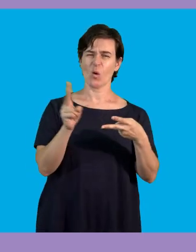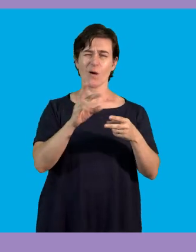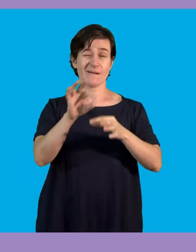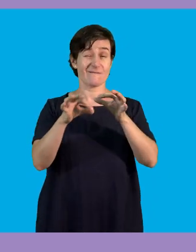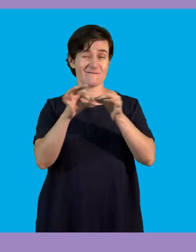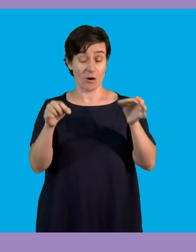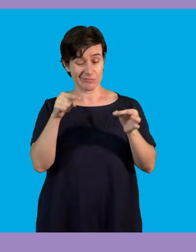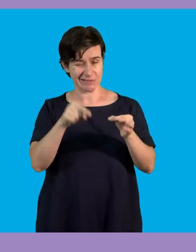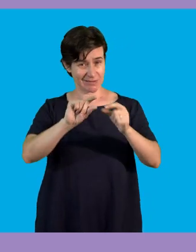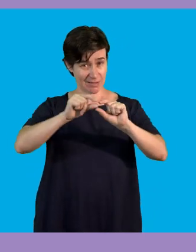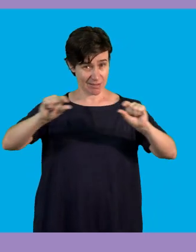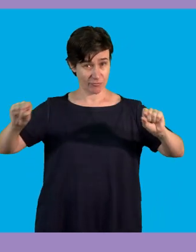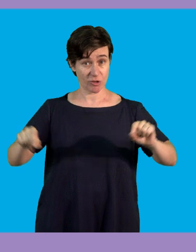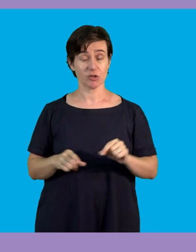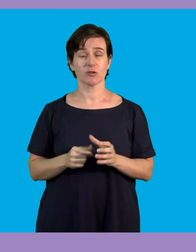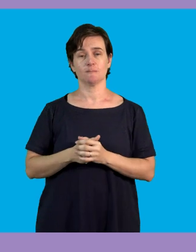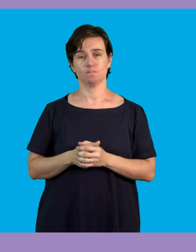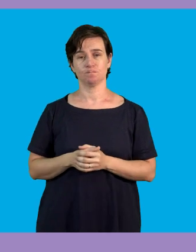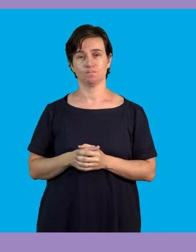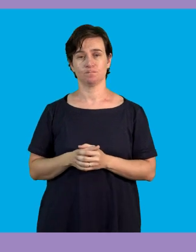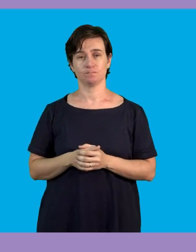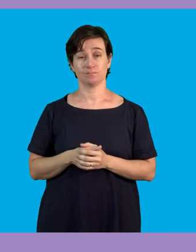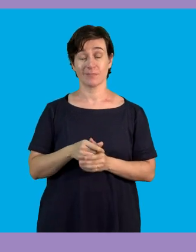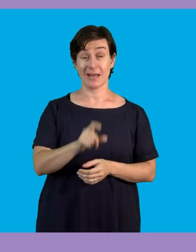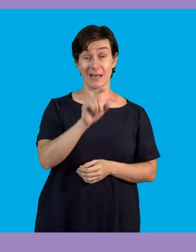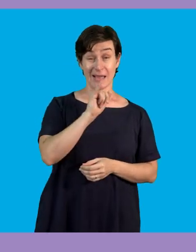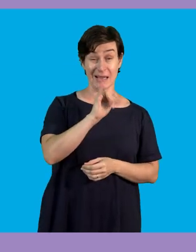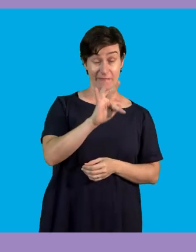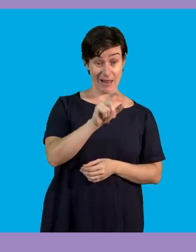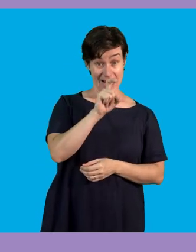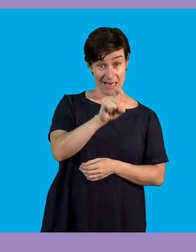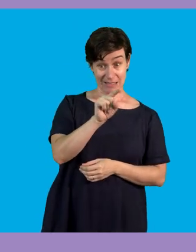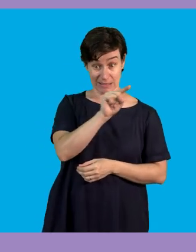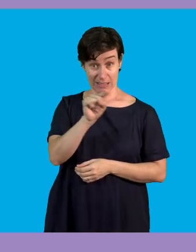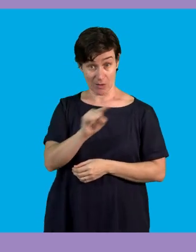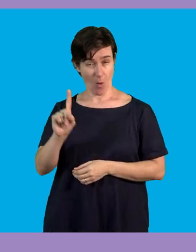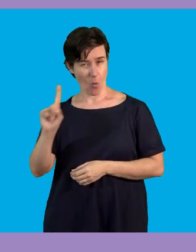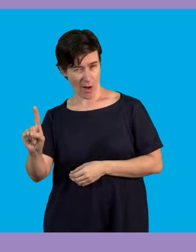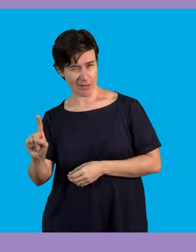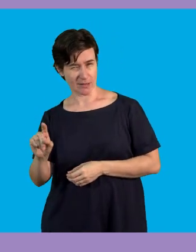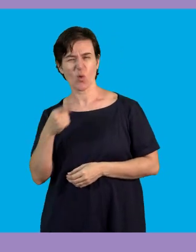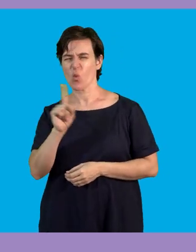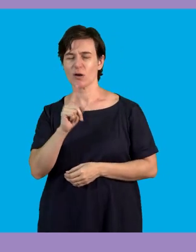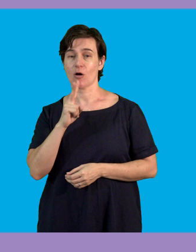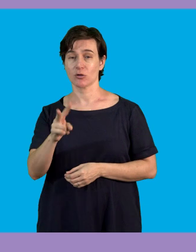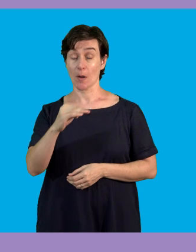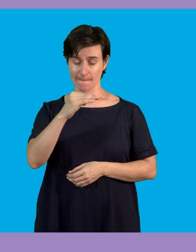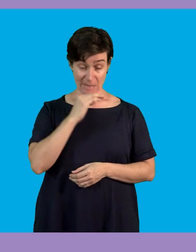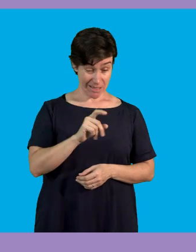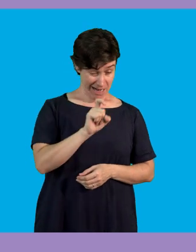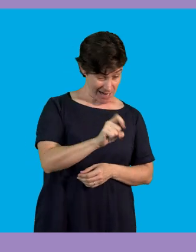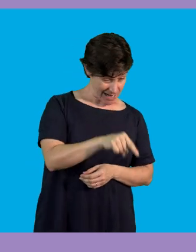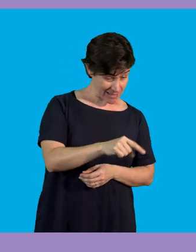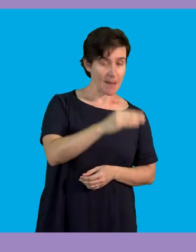the expression, same expression, where when x is equals to 1? So in the place of x, we are